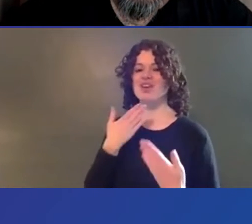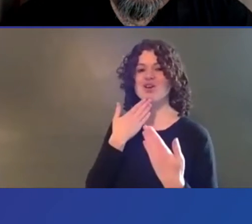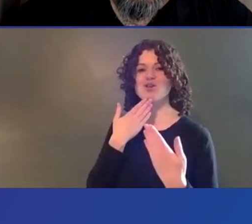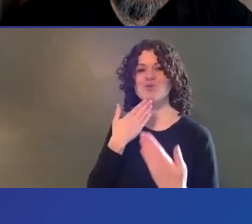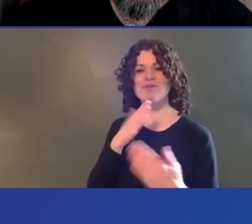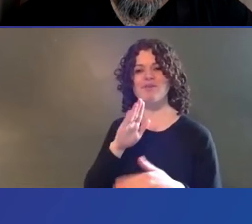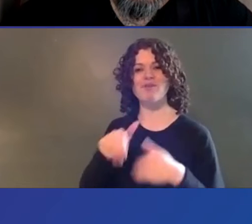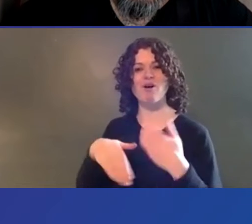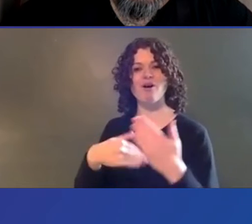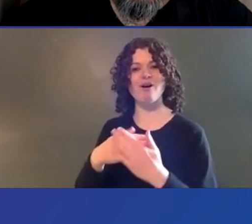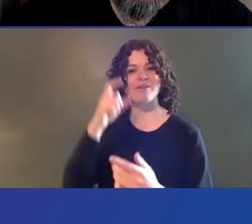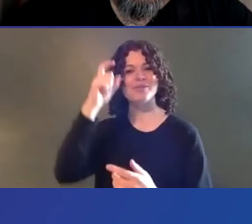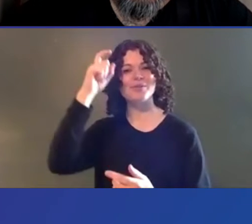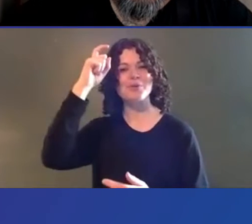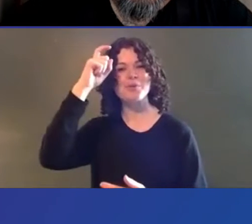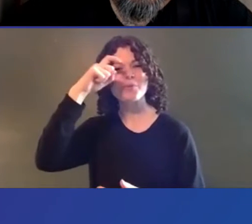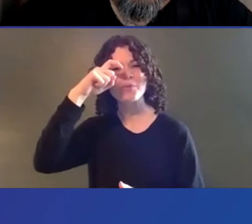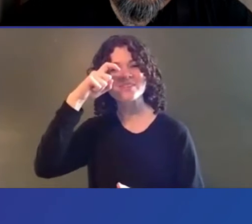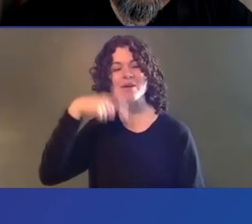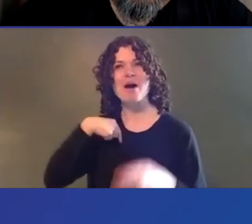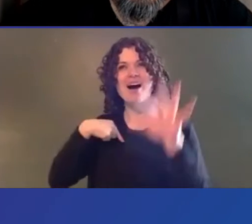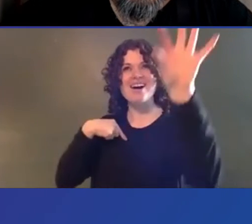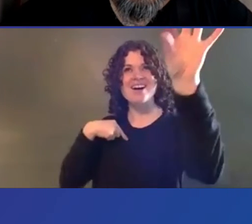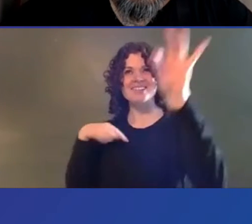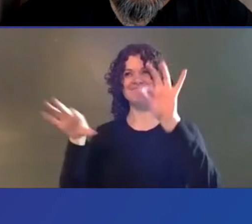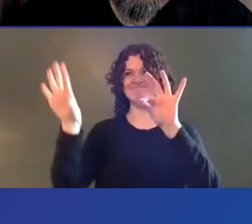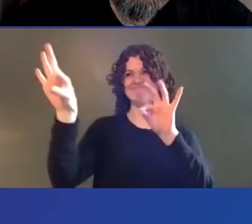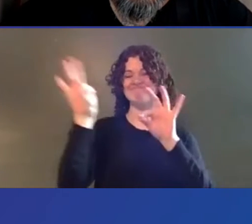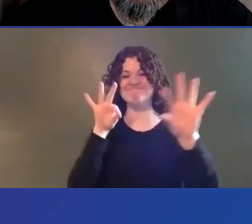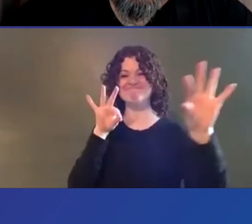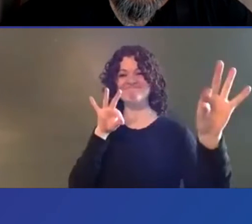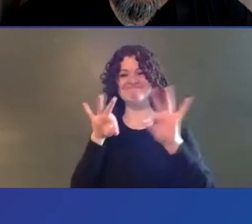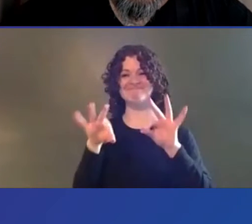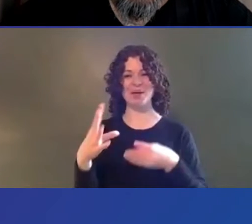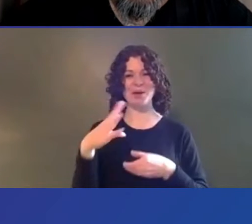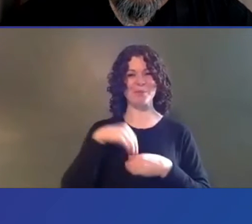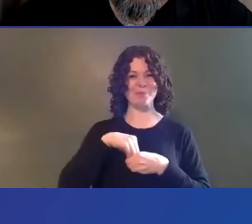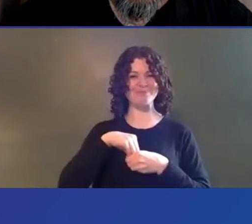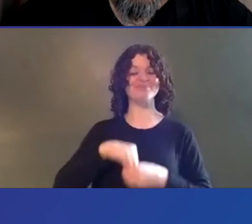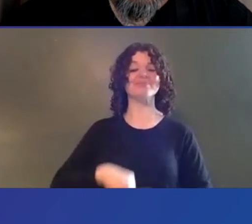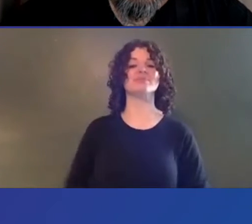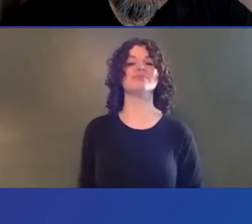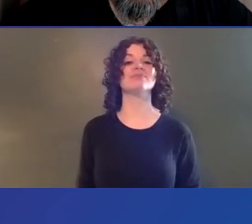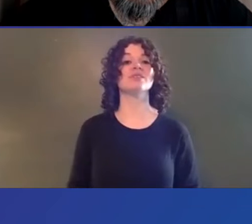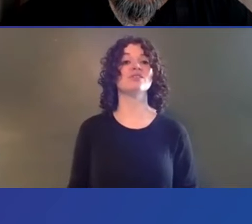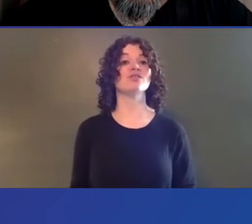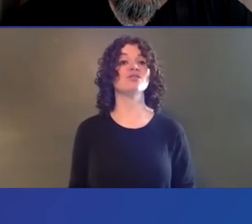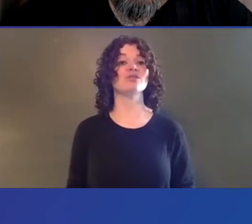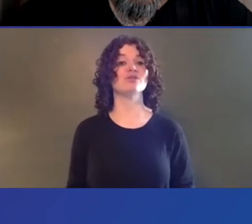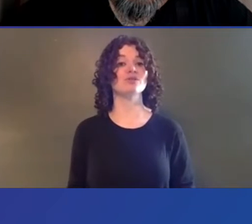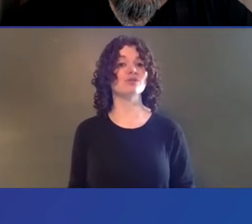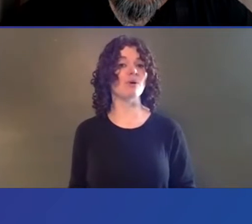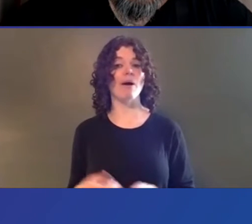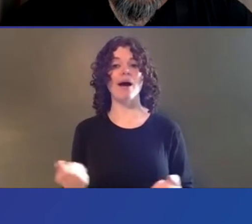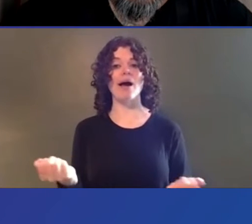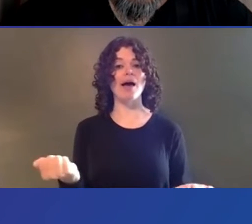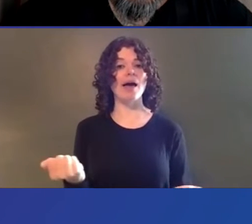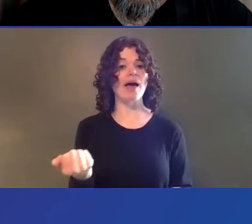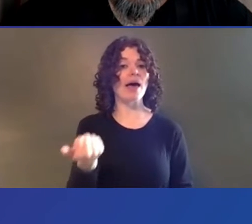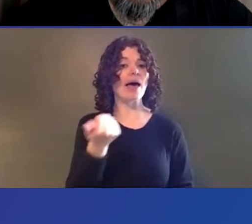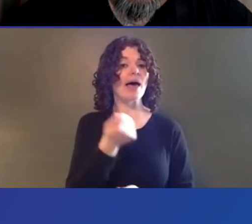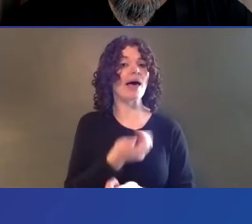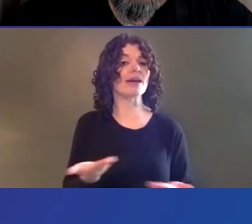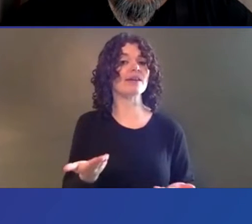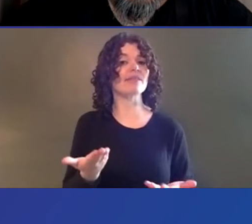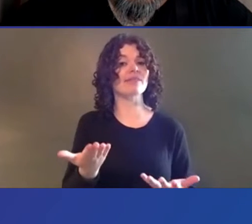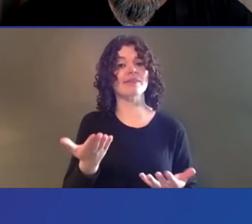like keep with me. I wonder if there are any things that are top of mind for either of you with